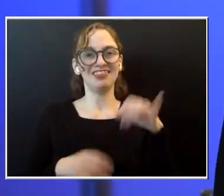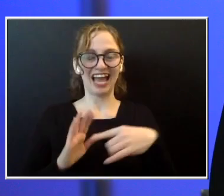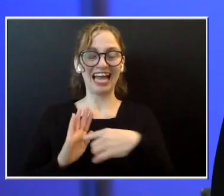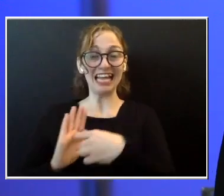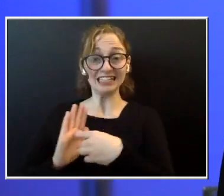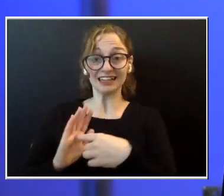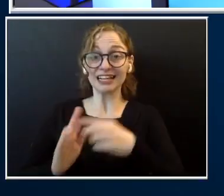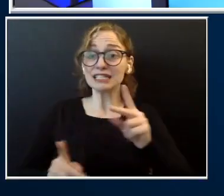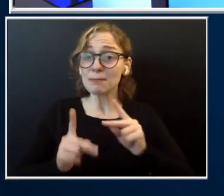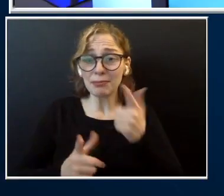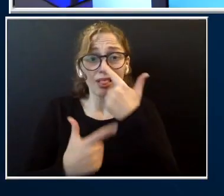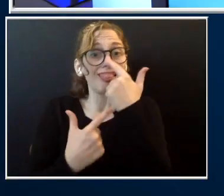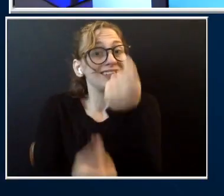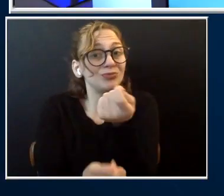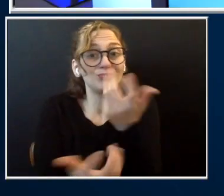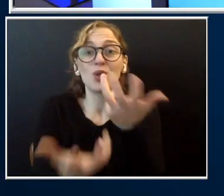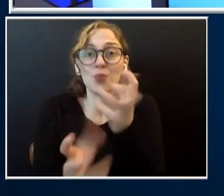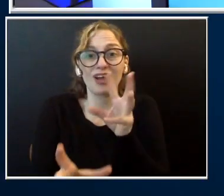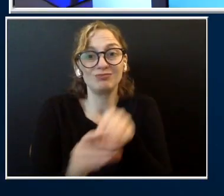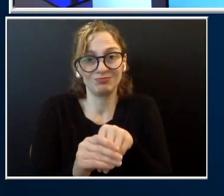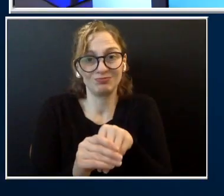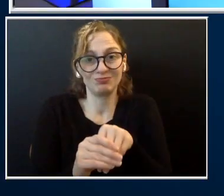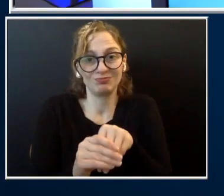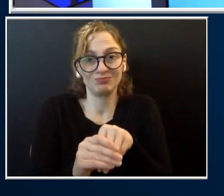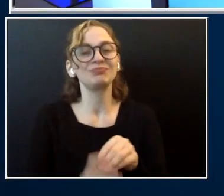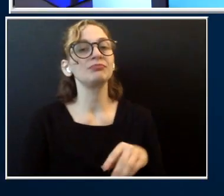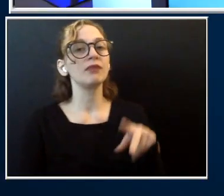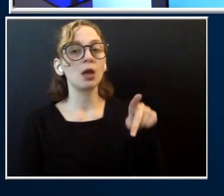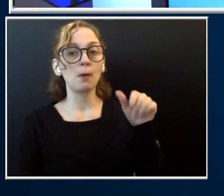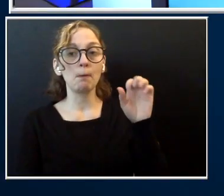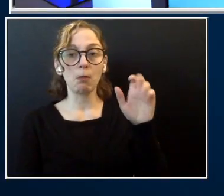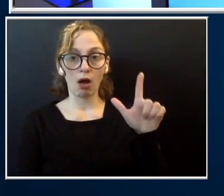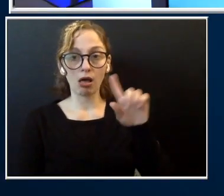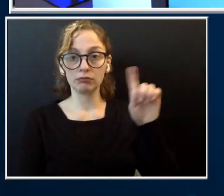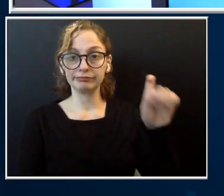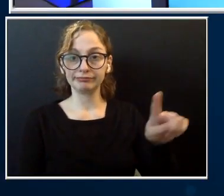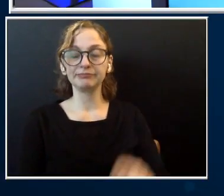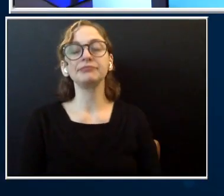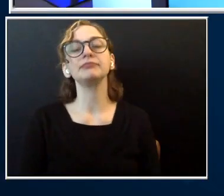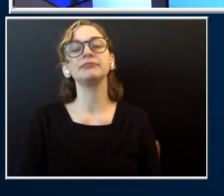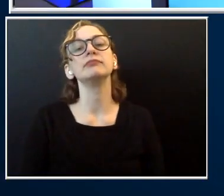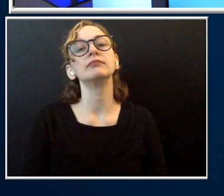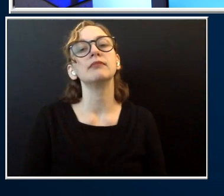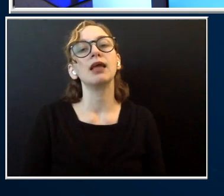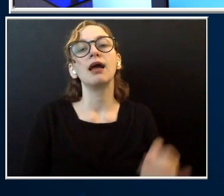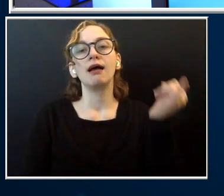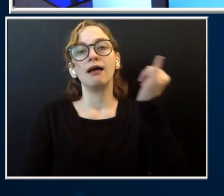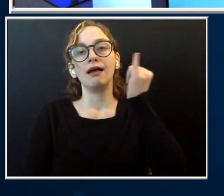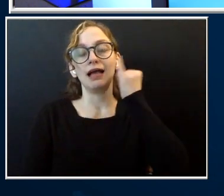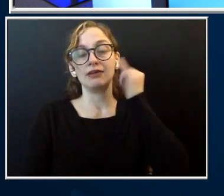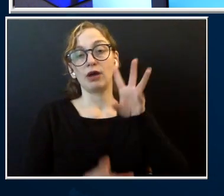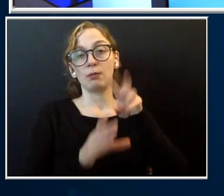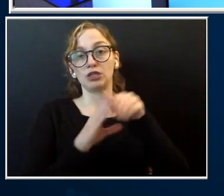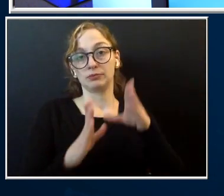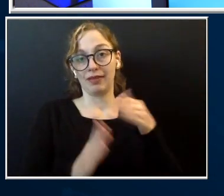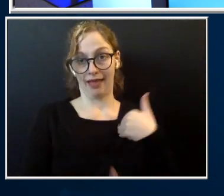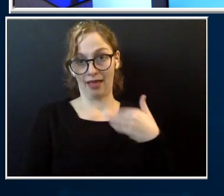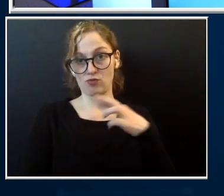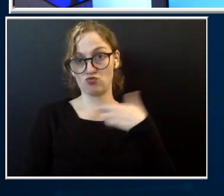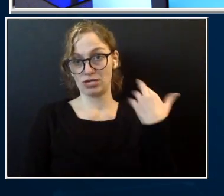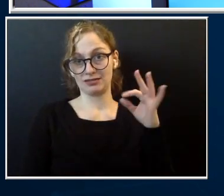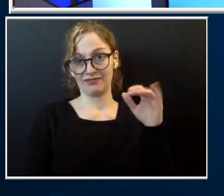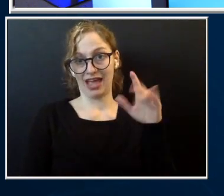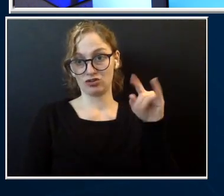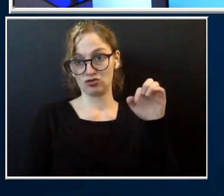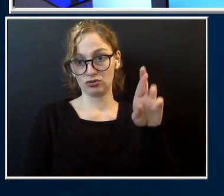interested. Yeah. Paul has an interesting question. He wants to know, if a subject in a study has a risk factor and exercise is